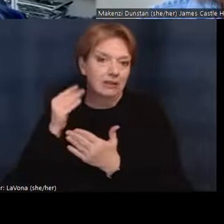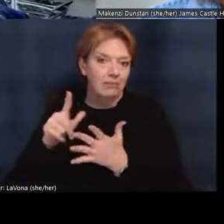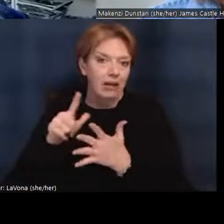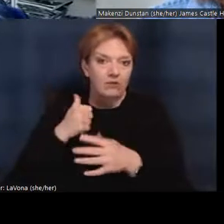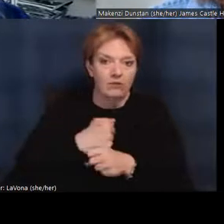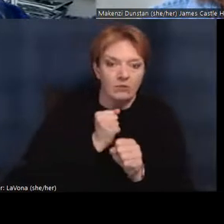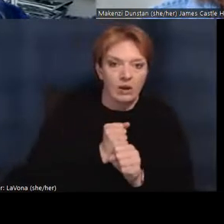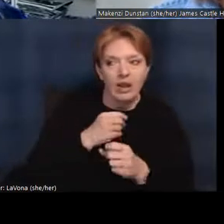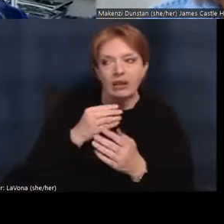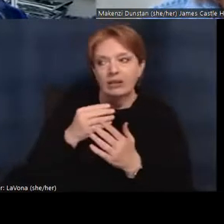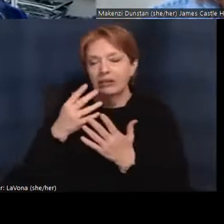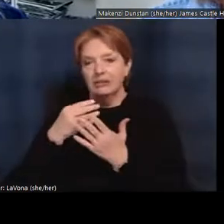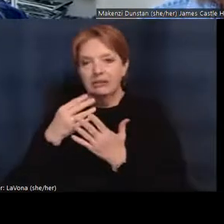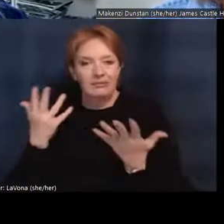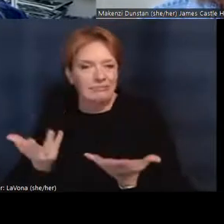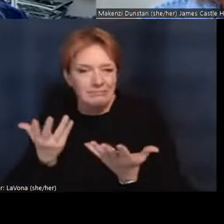produce. So